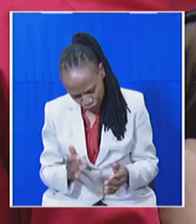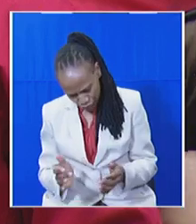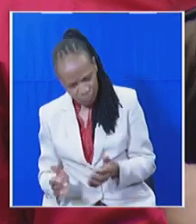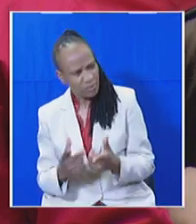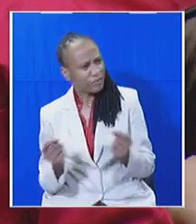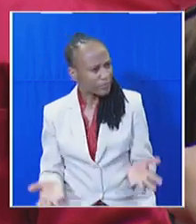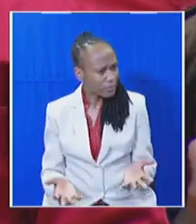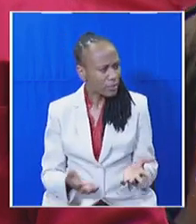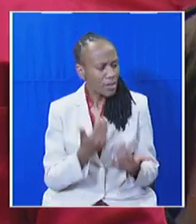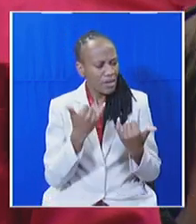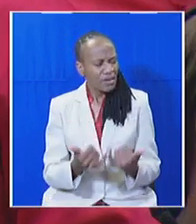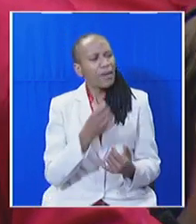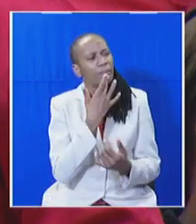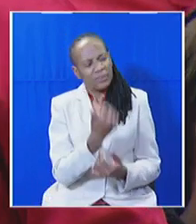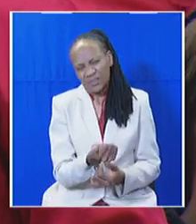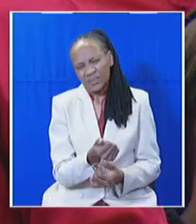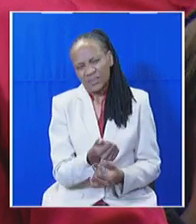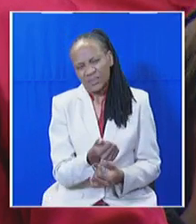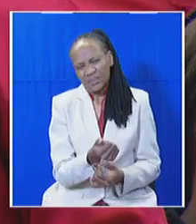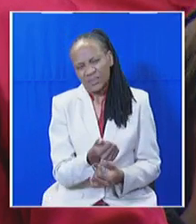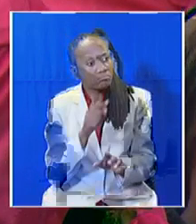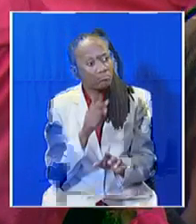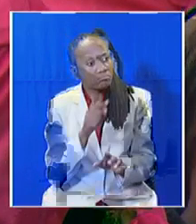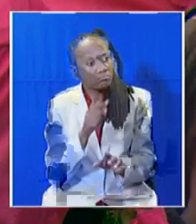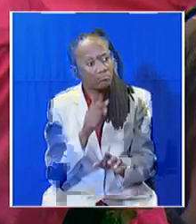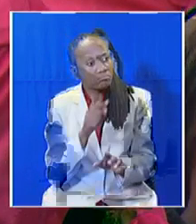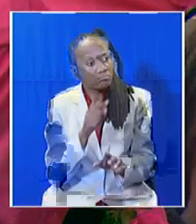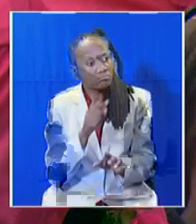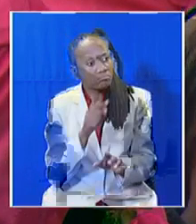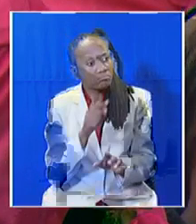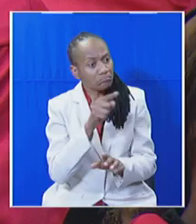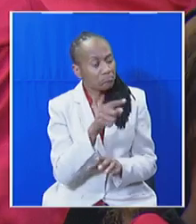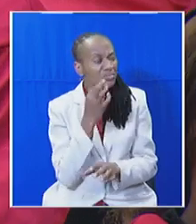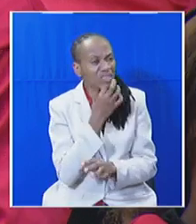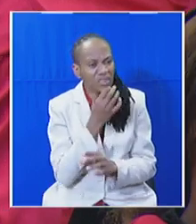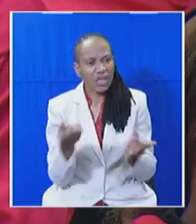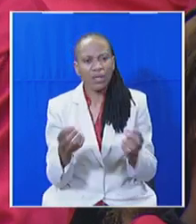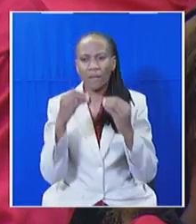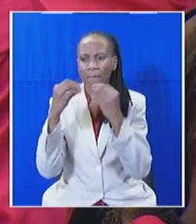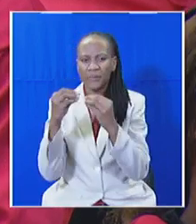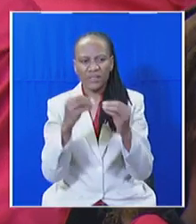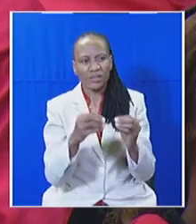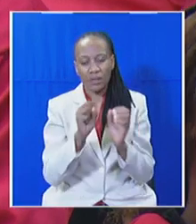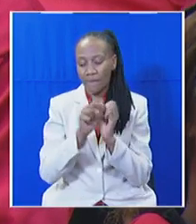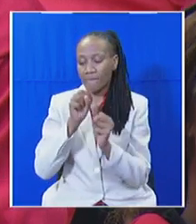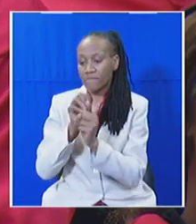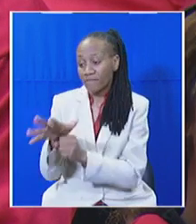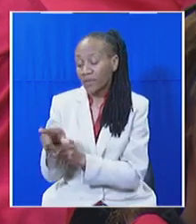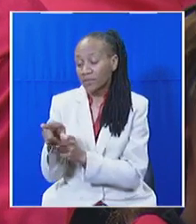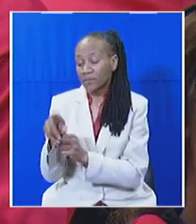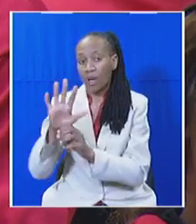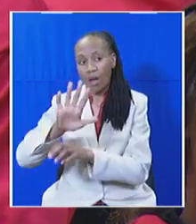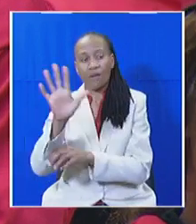please, advise us, because if you are talking about industrialization that affects the continent, one of the